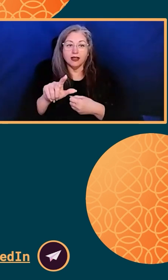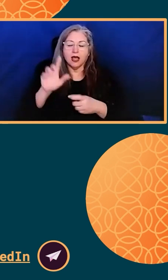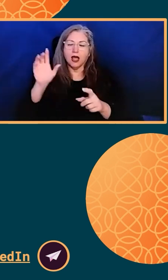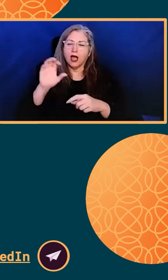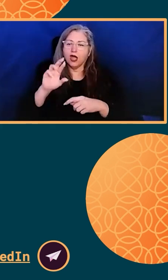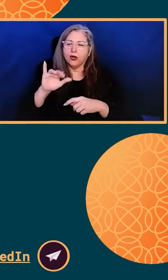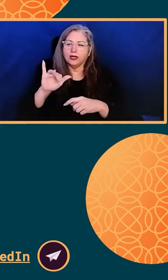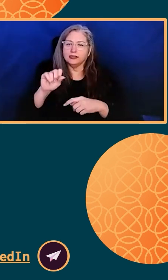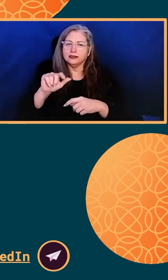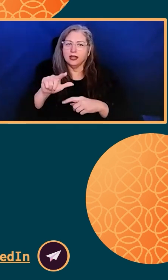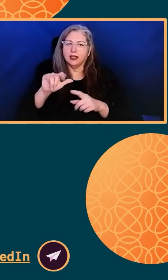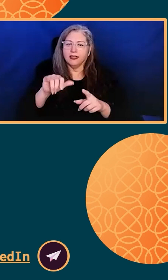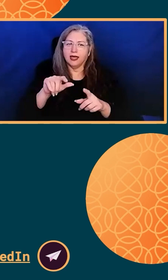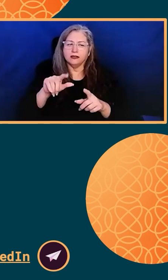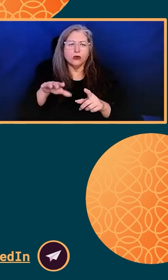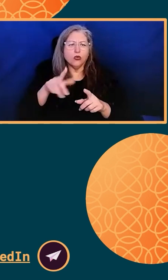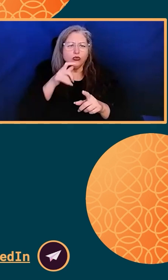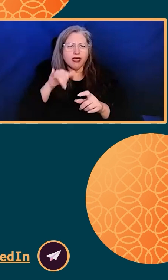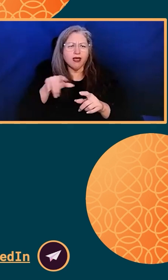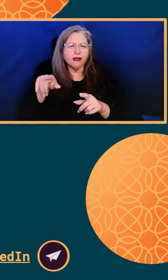Crystal is who, Hazel?